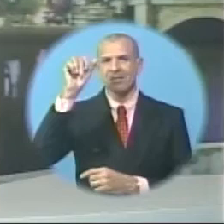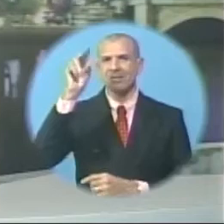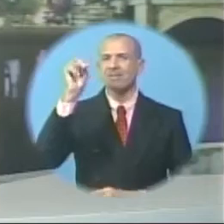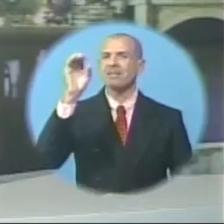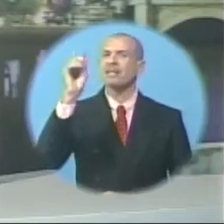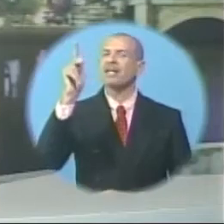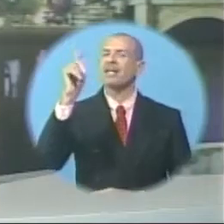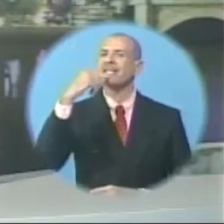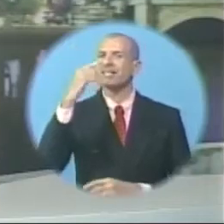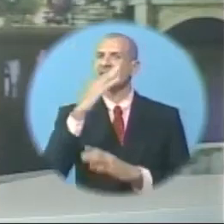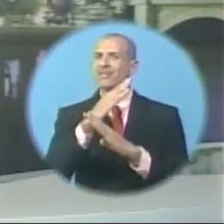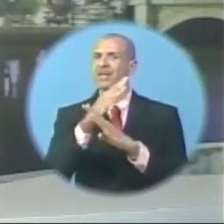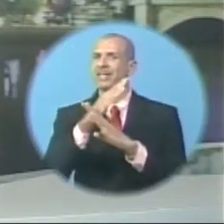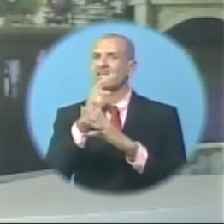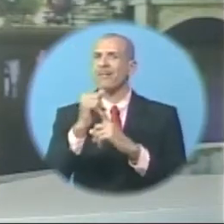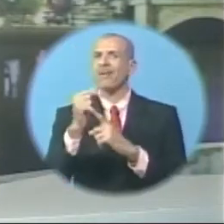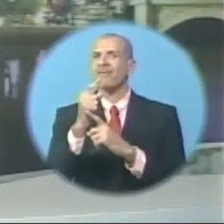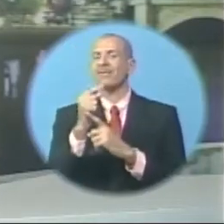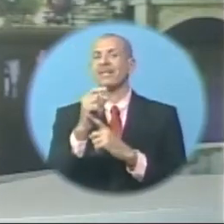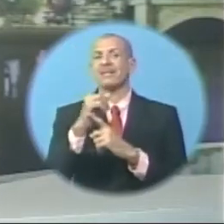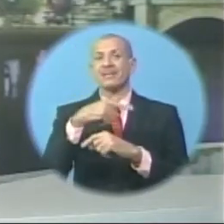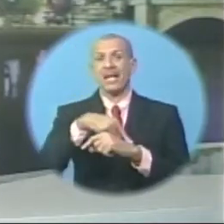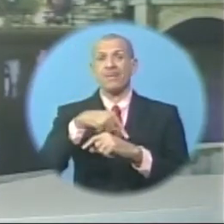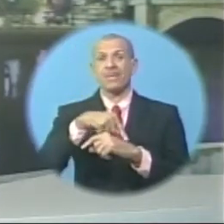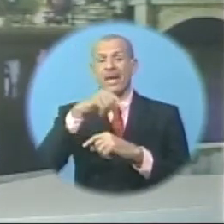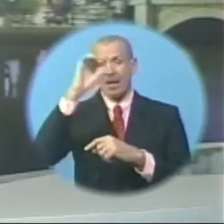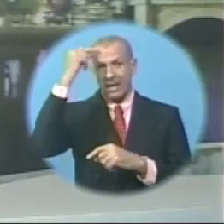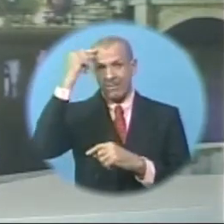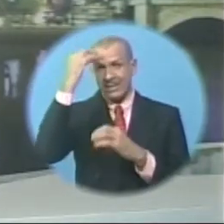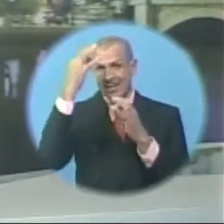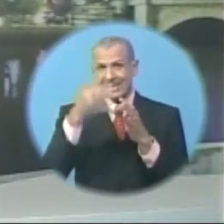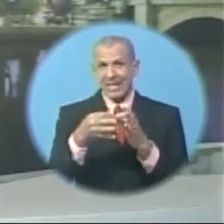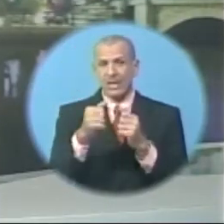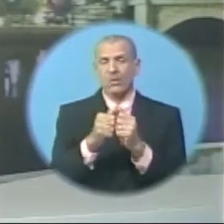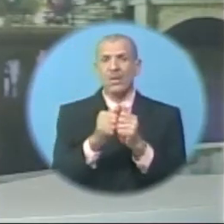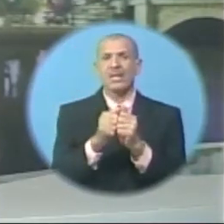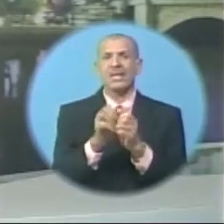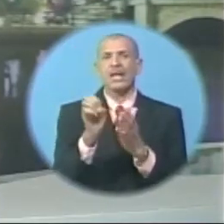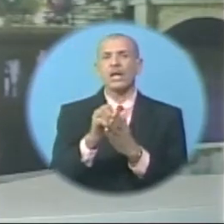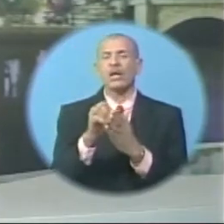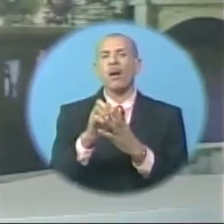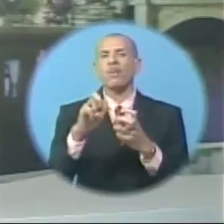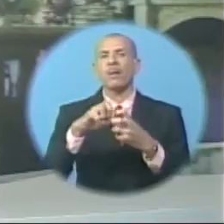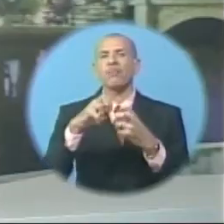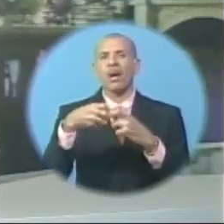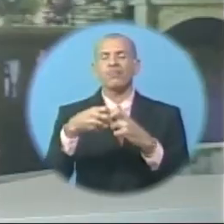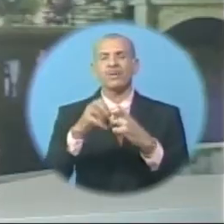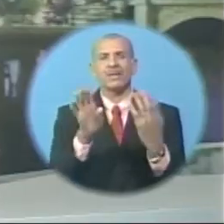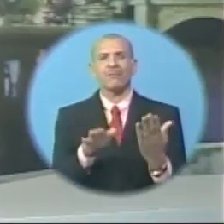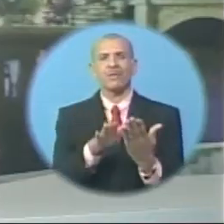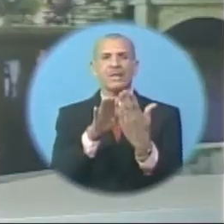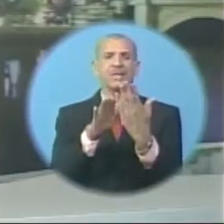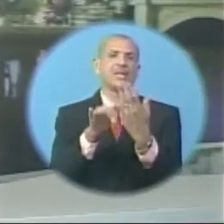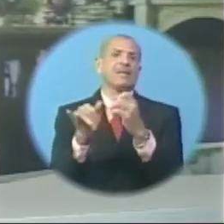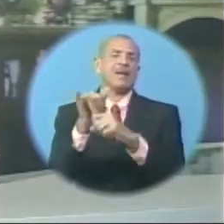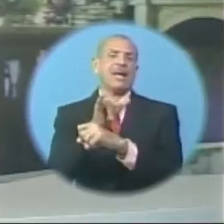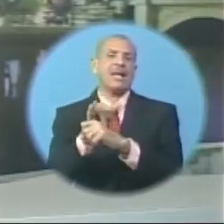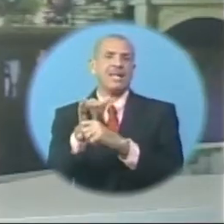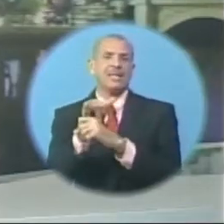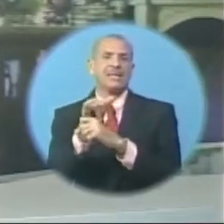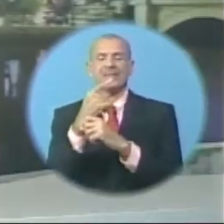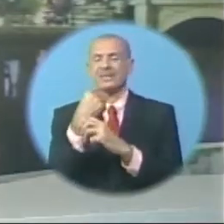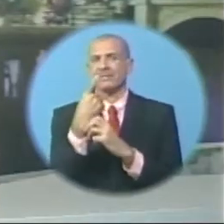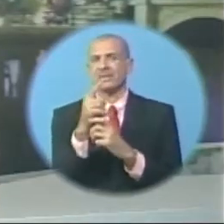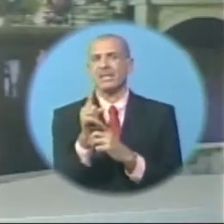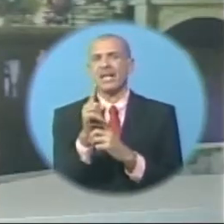the timing of some of the decisions government has made in dealing with the economic problems facing the island. He says contrary to what